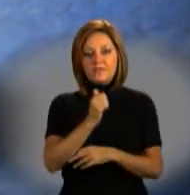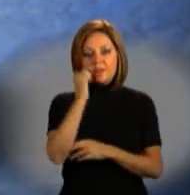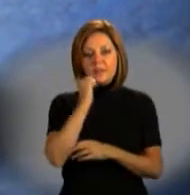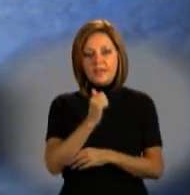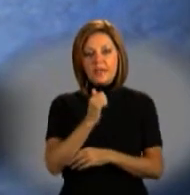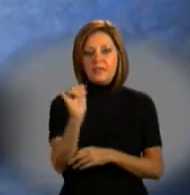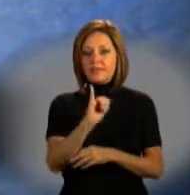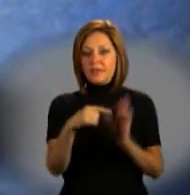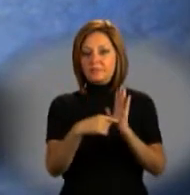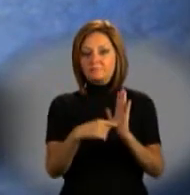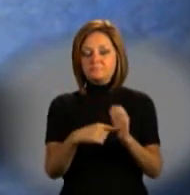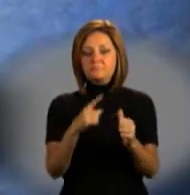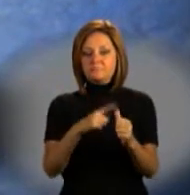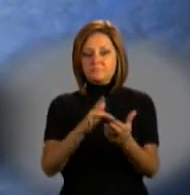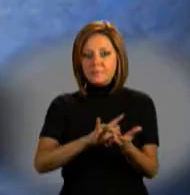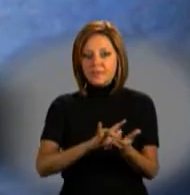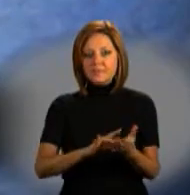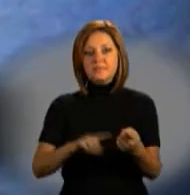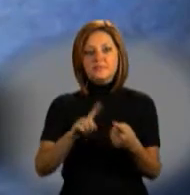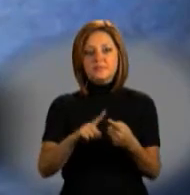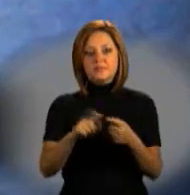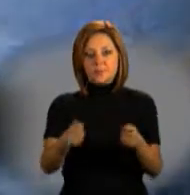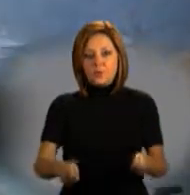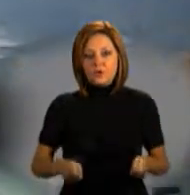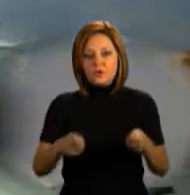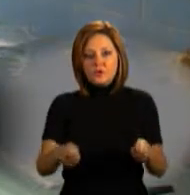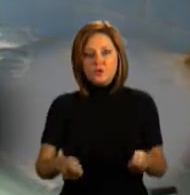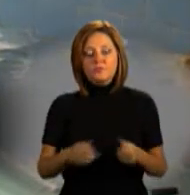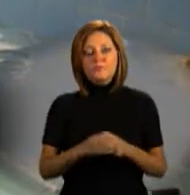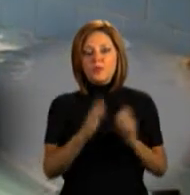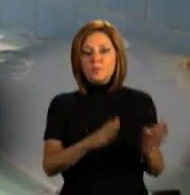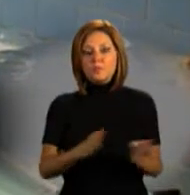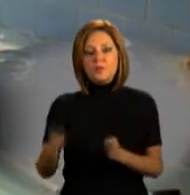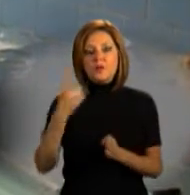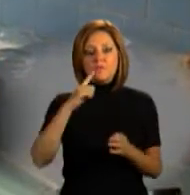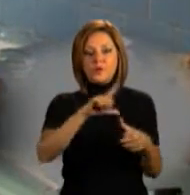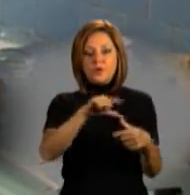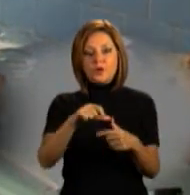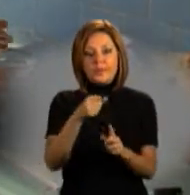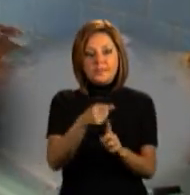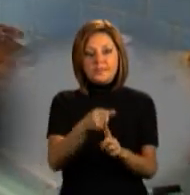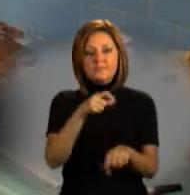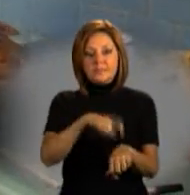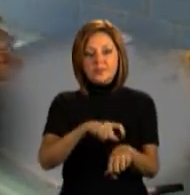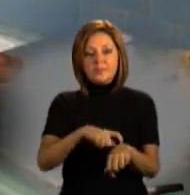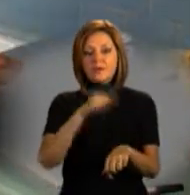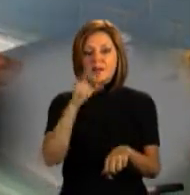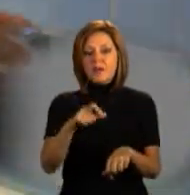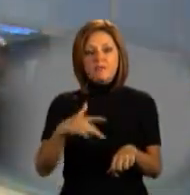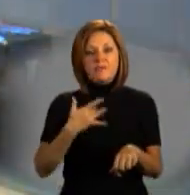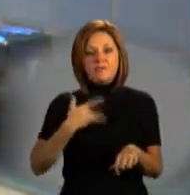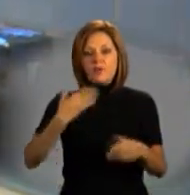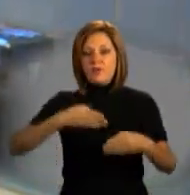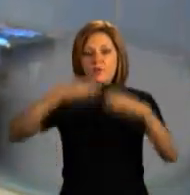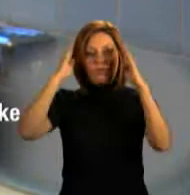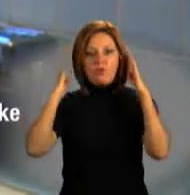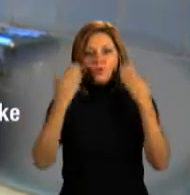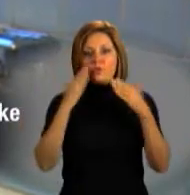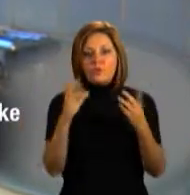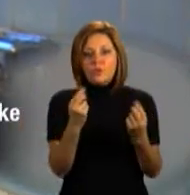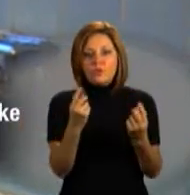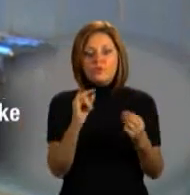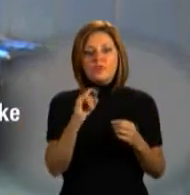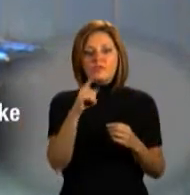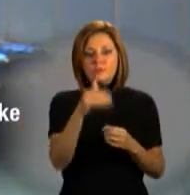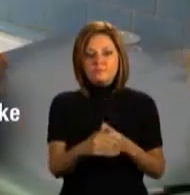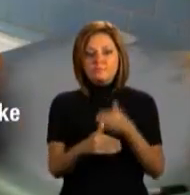day, like medicines and my walker. Preparing for hurricane season doesn't have to be overwhelming if you take it step